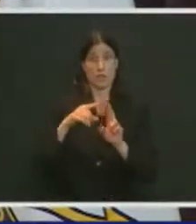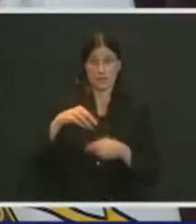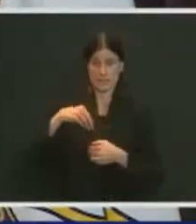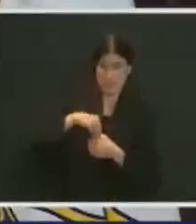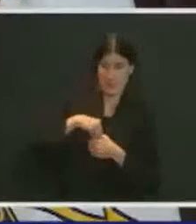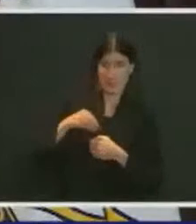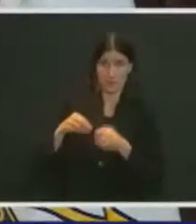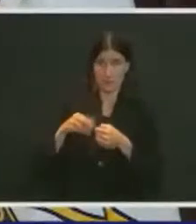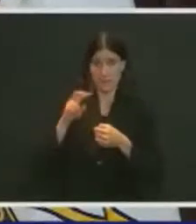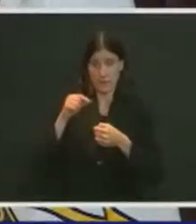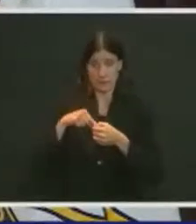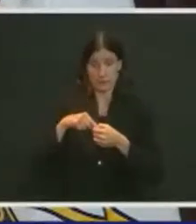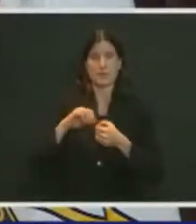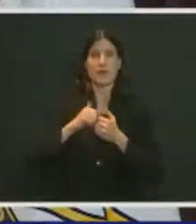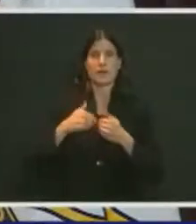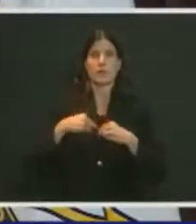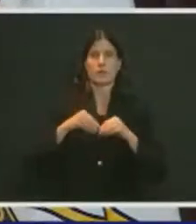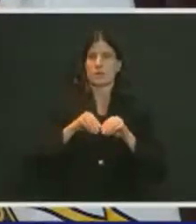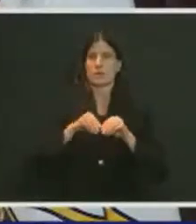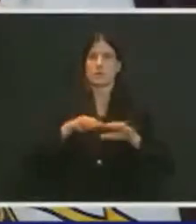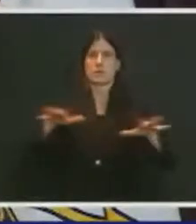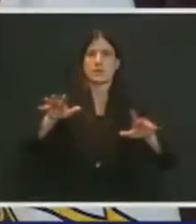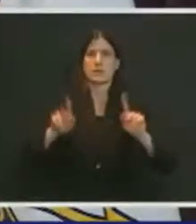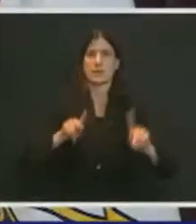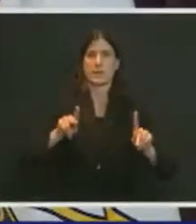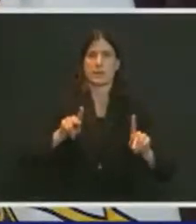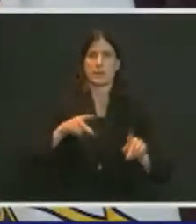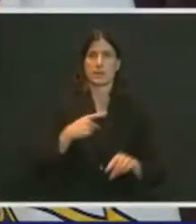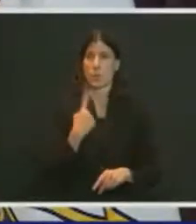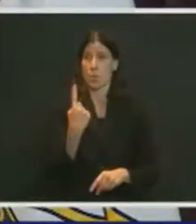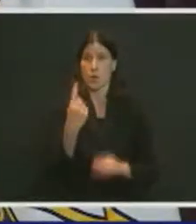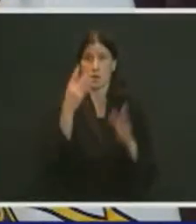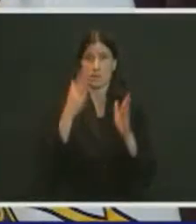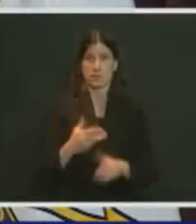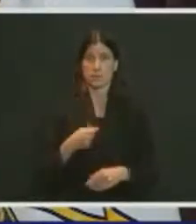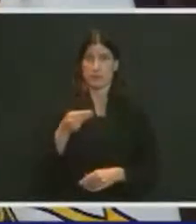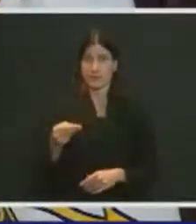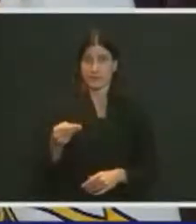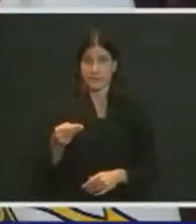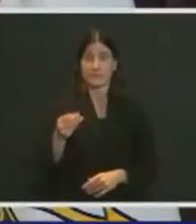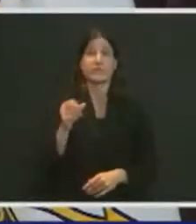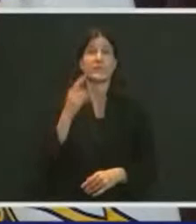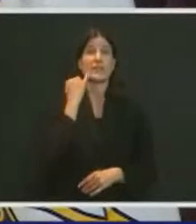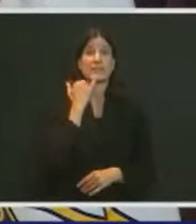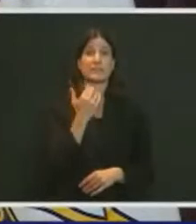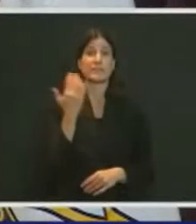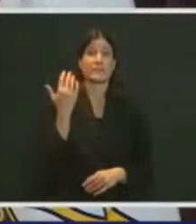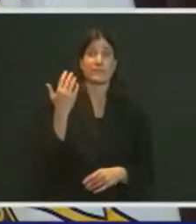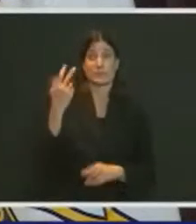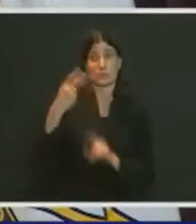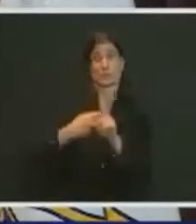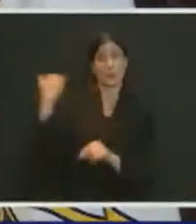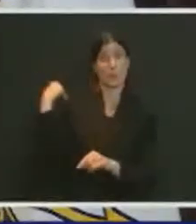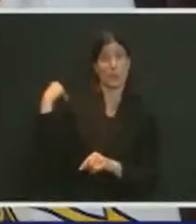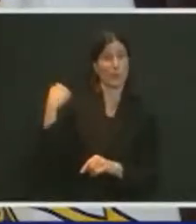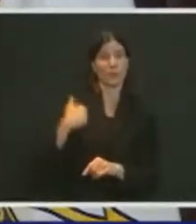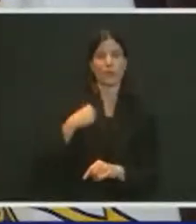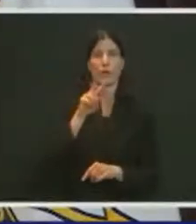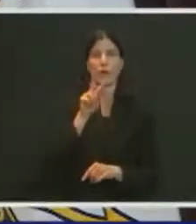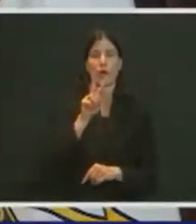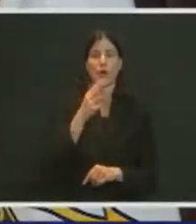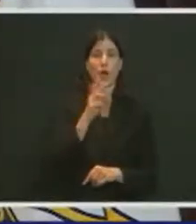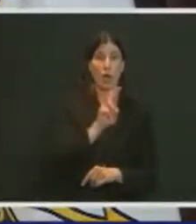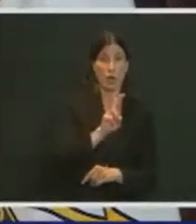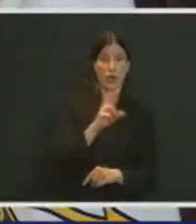high it was when we first started at over 3, and the fact that we've gotten it down to 1. The point that you mentioned